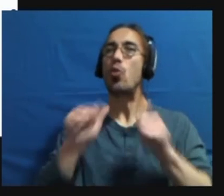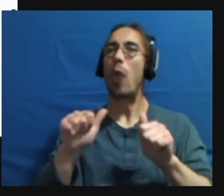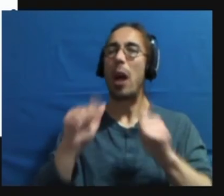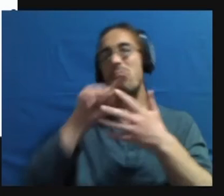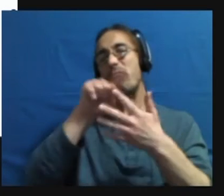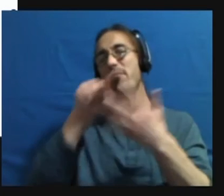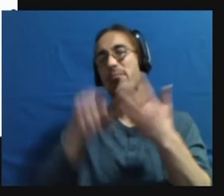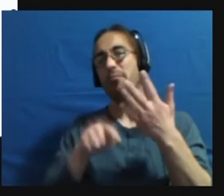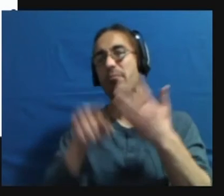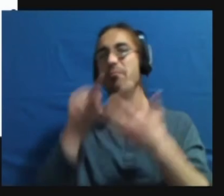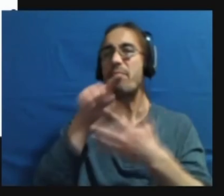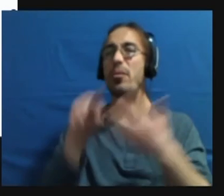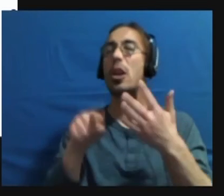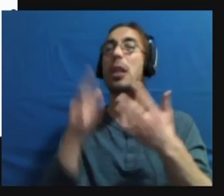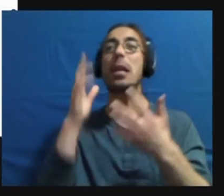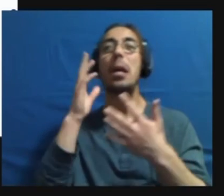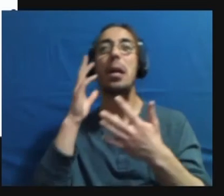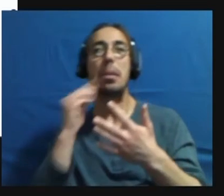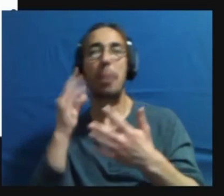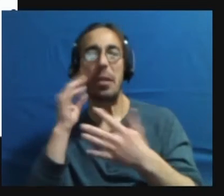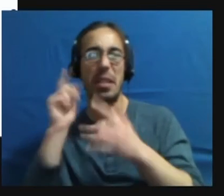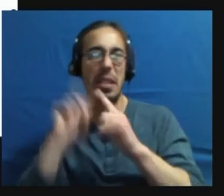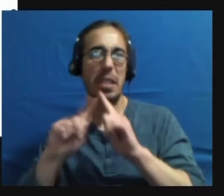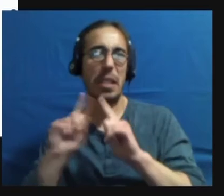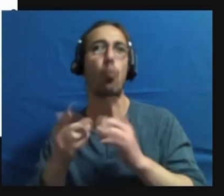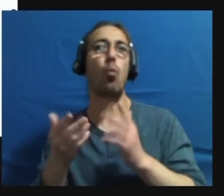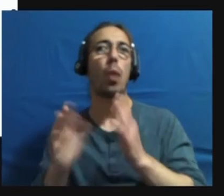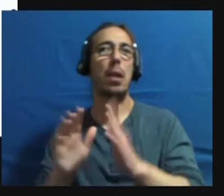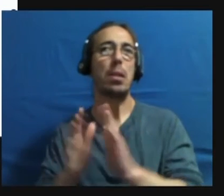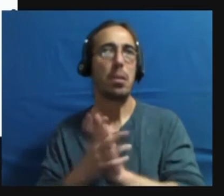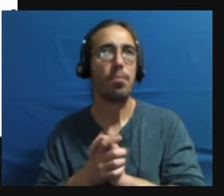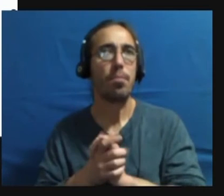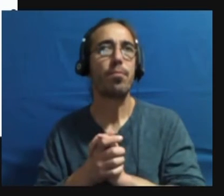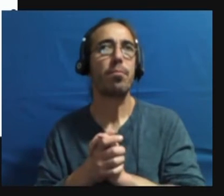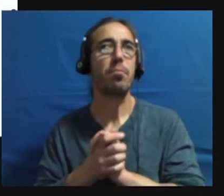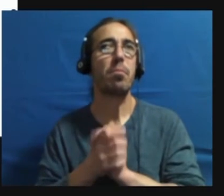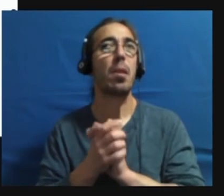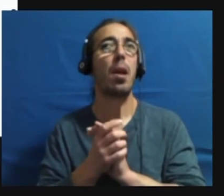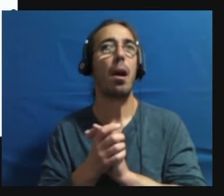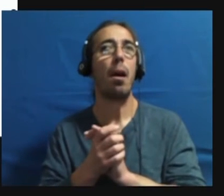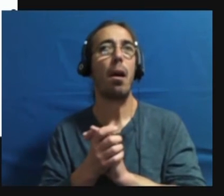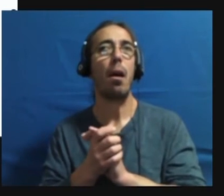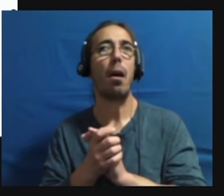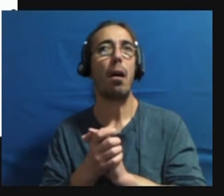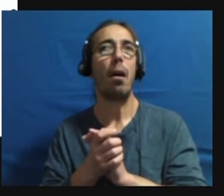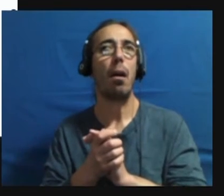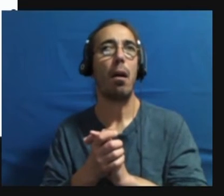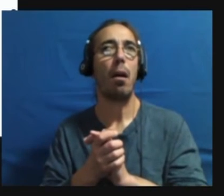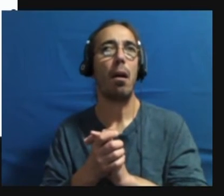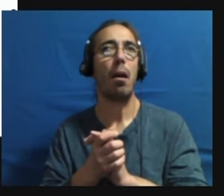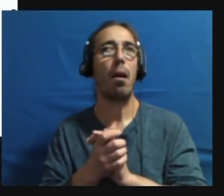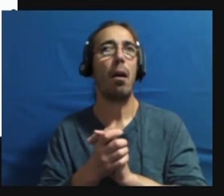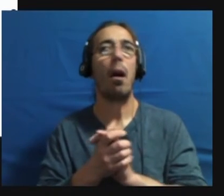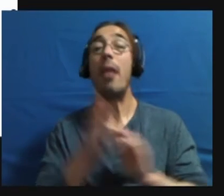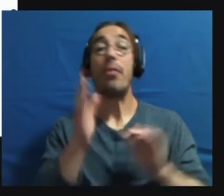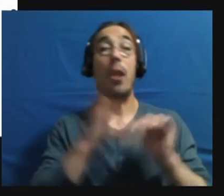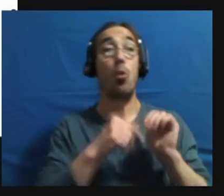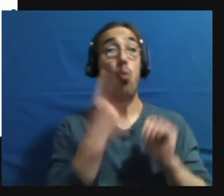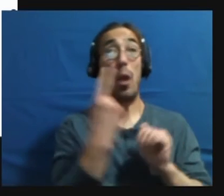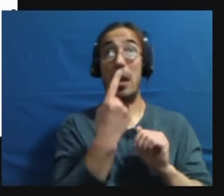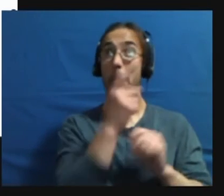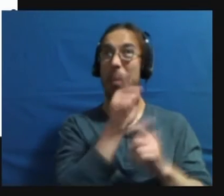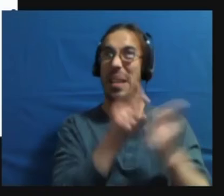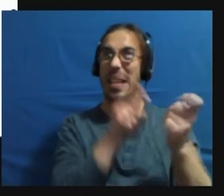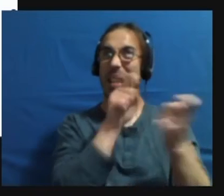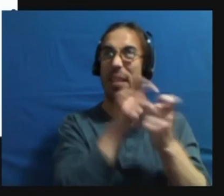way he can explore them in multiple ways instead of like focusing in on the one singular stem, and see if there's something else that's meeting